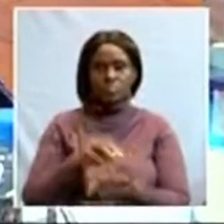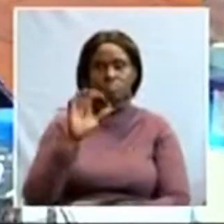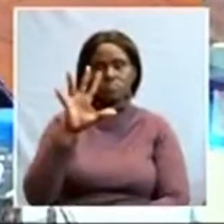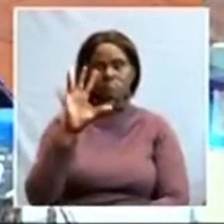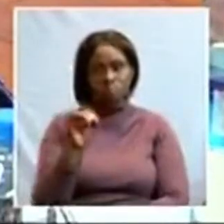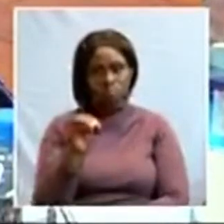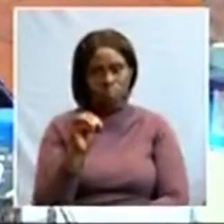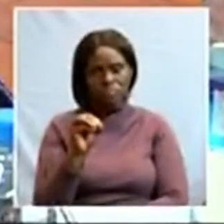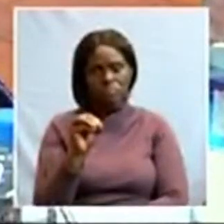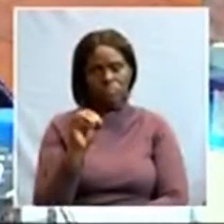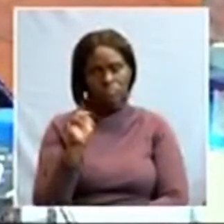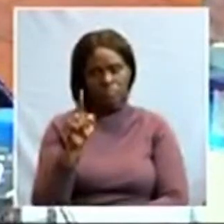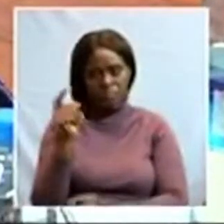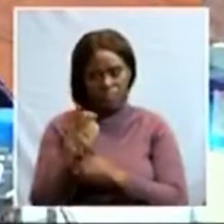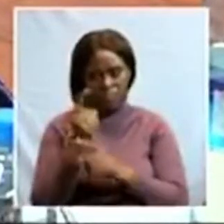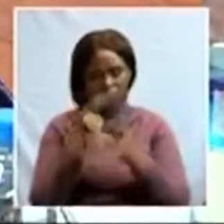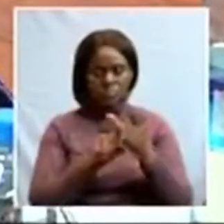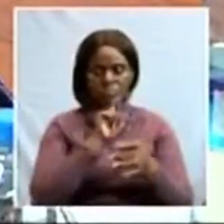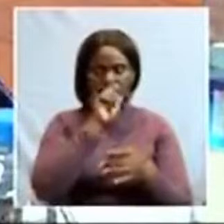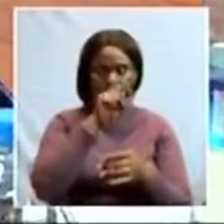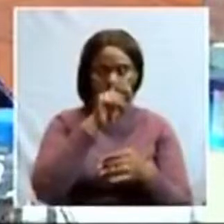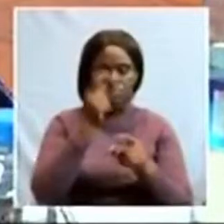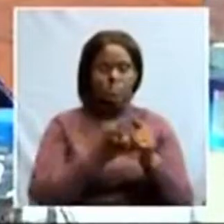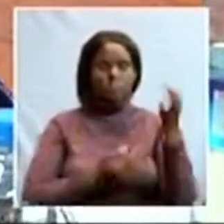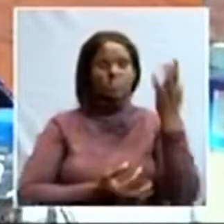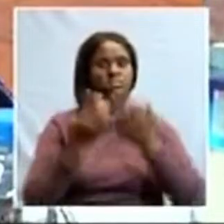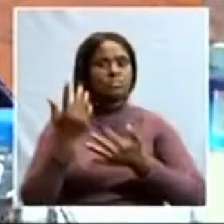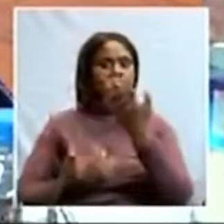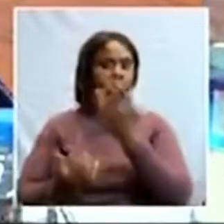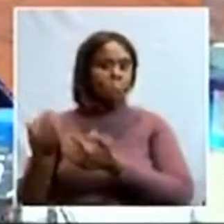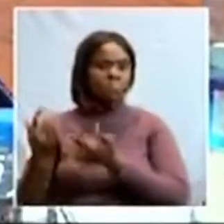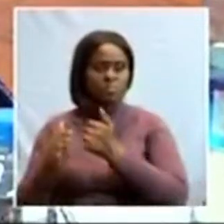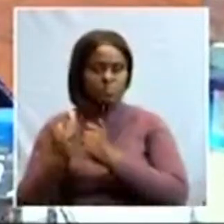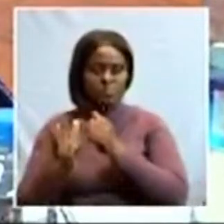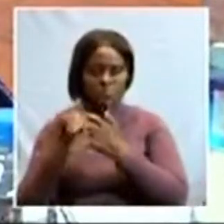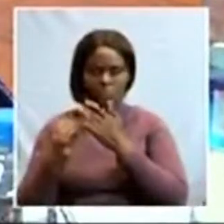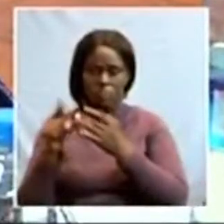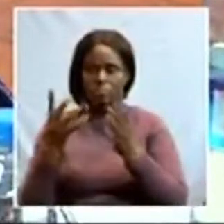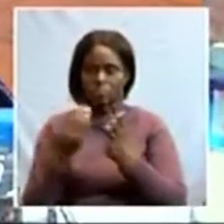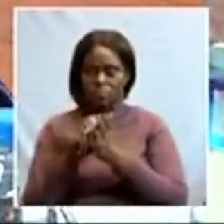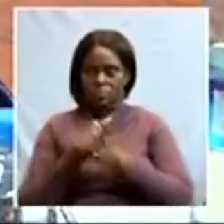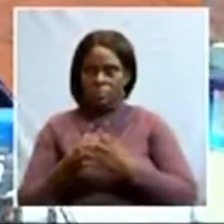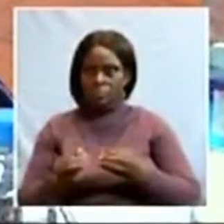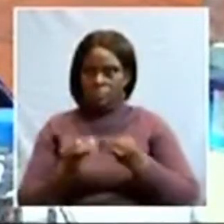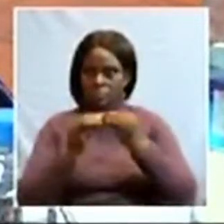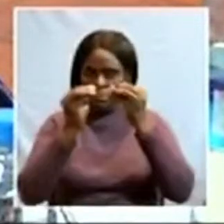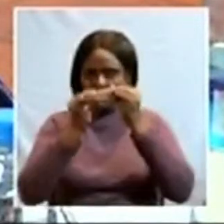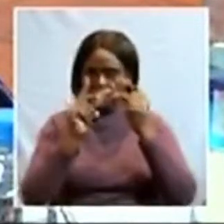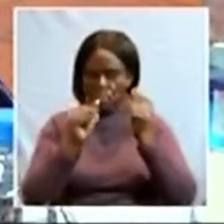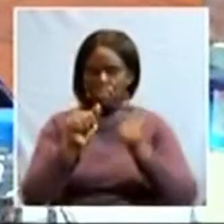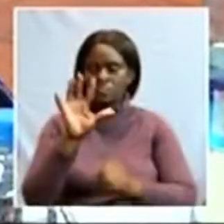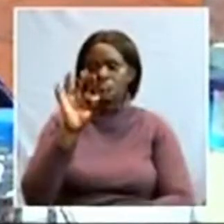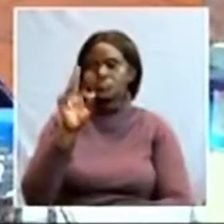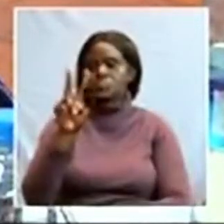184,050 from the issuance of fire certificates, which amounts totaling